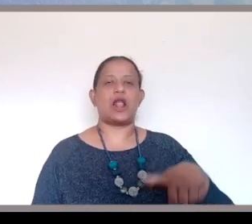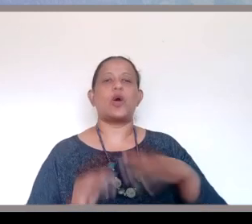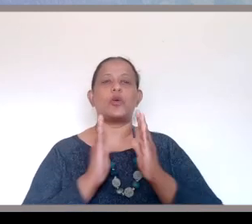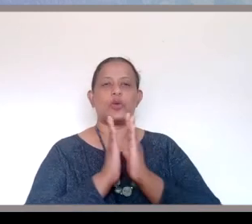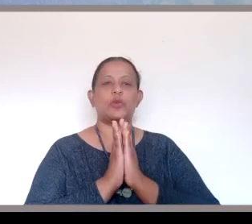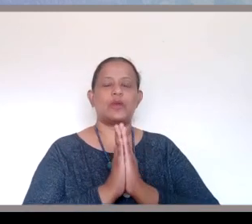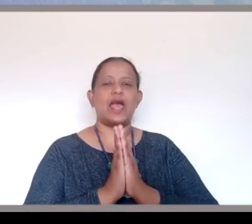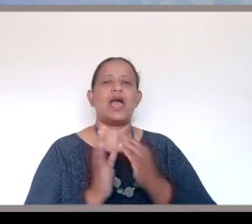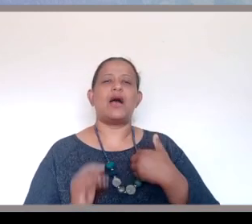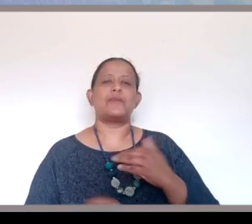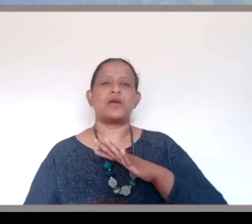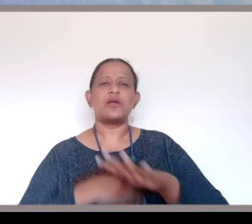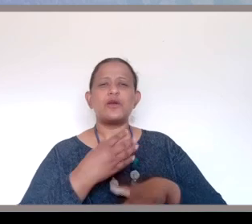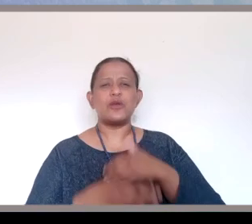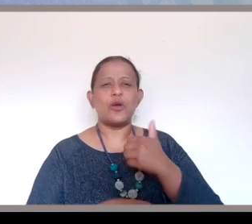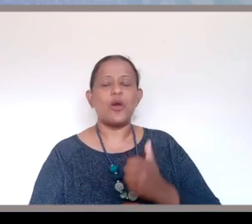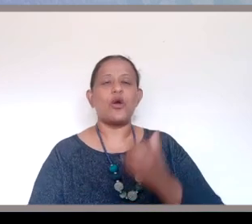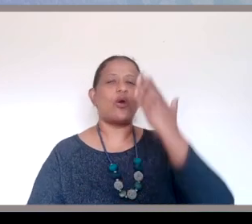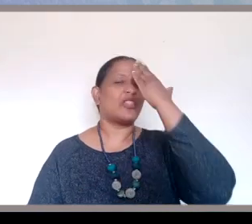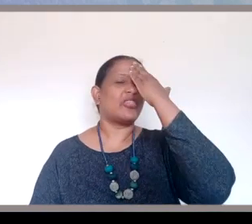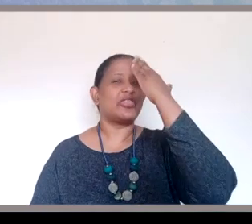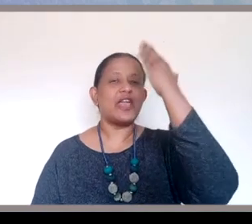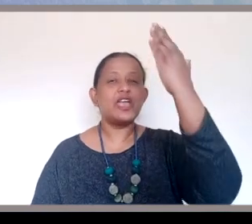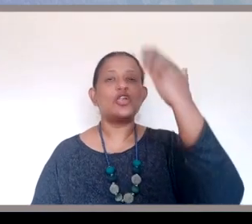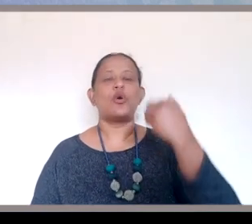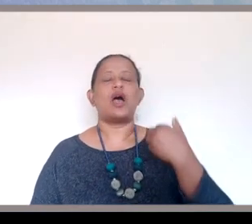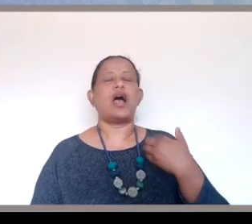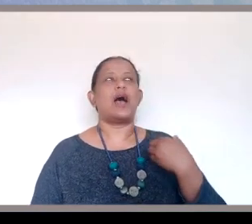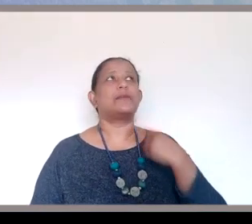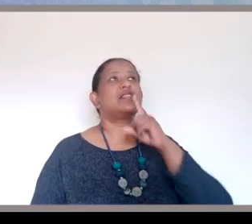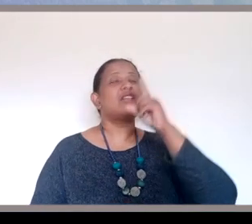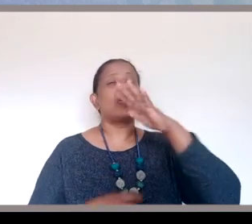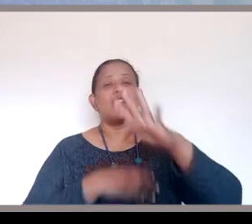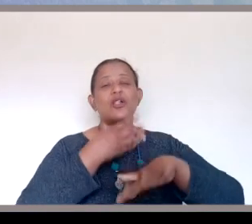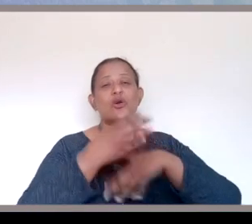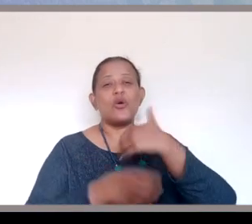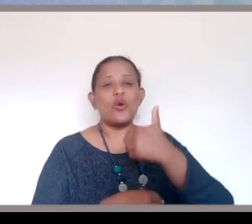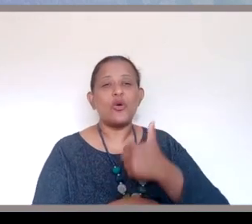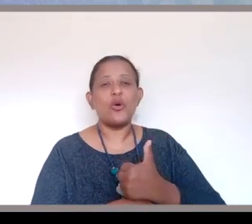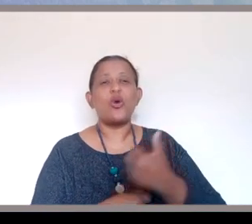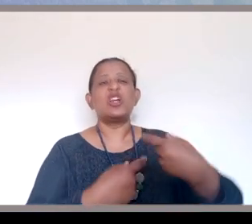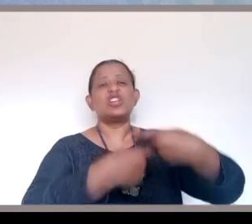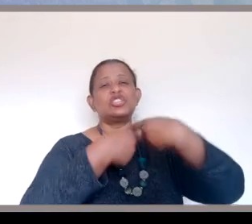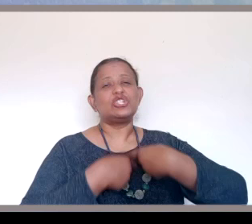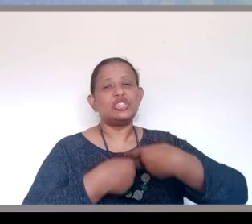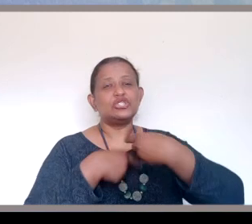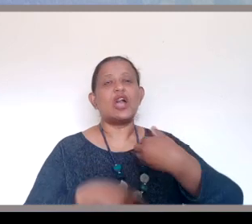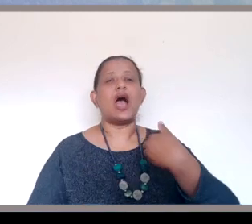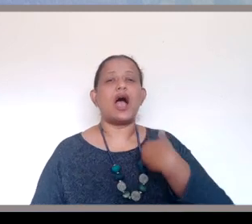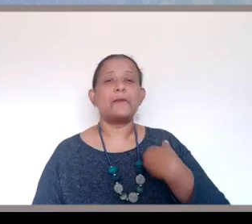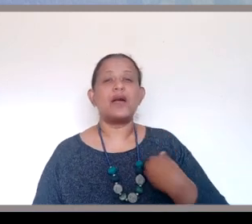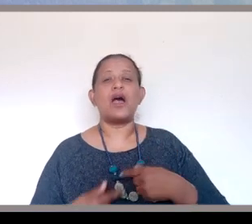will speak to our hearts from your word. But more than speaking, that we would be able to change according to your